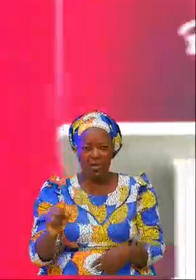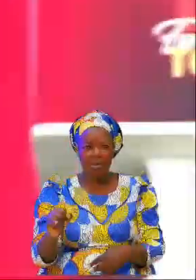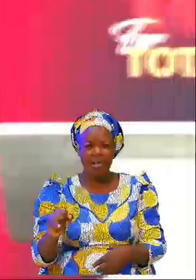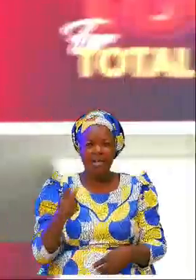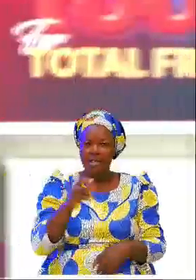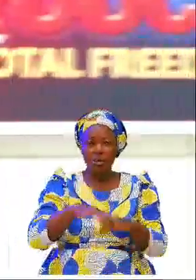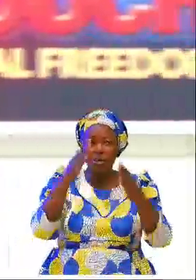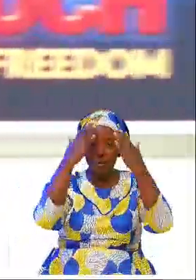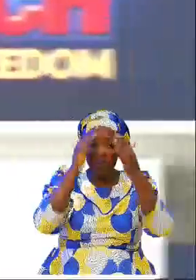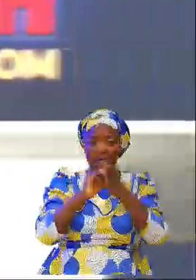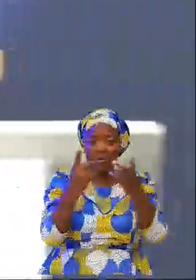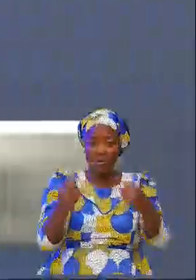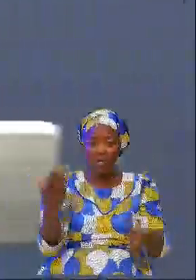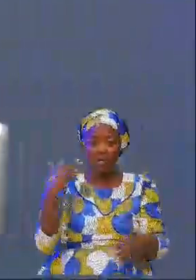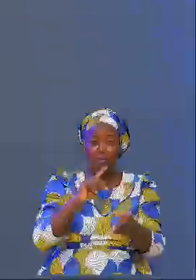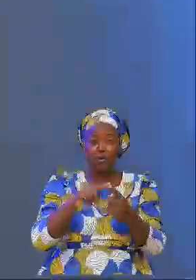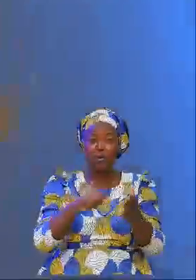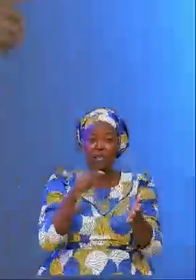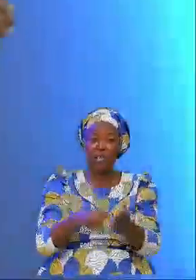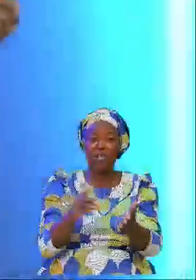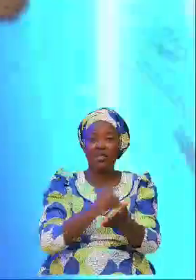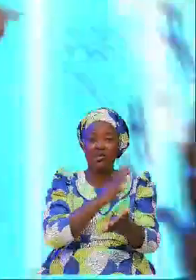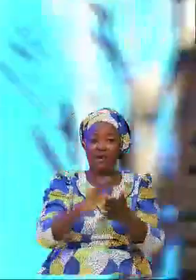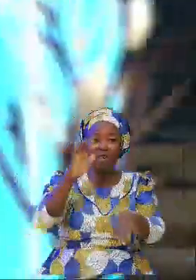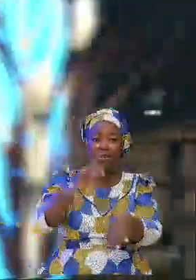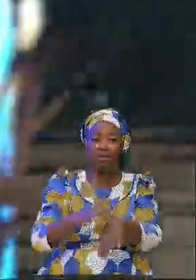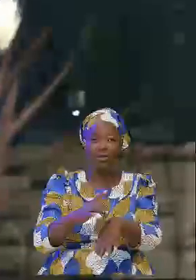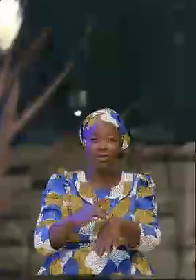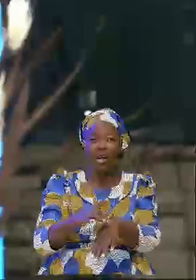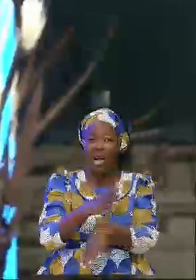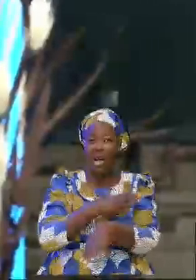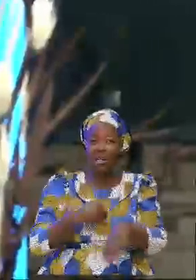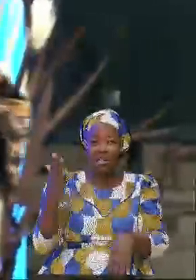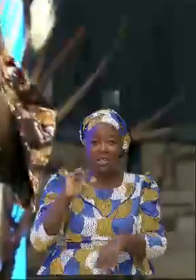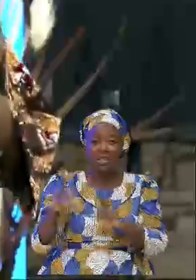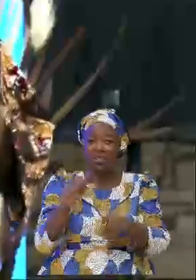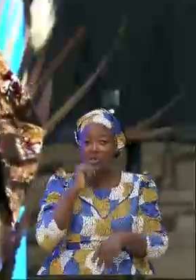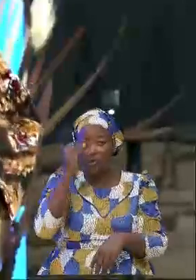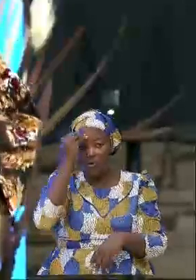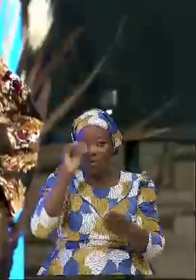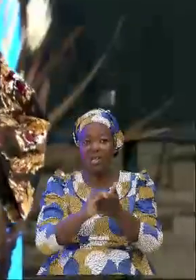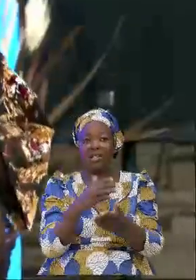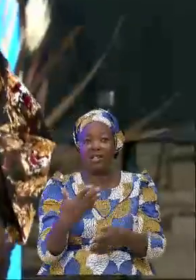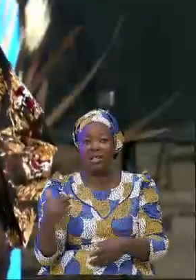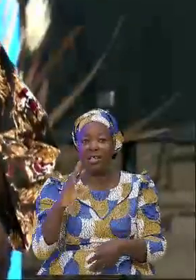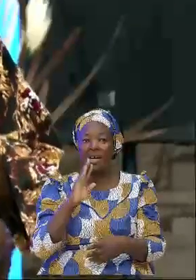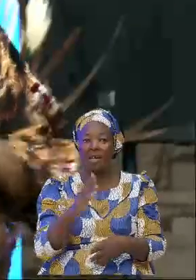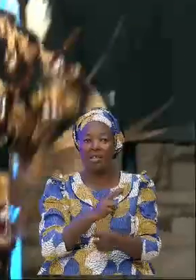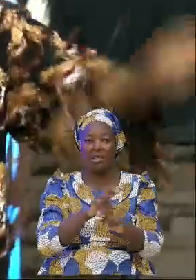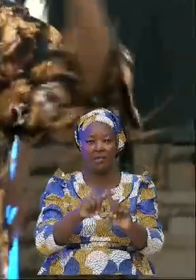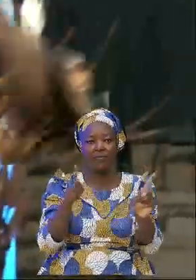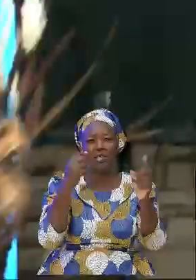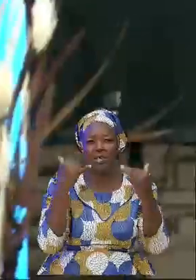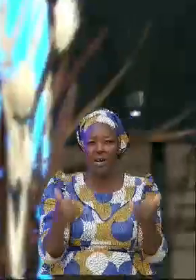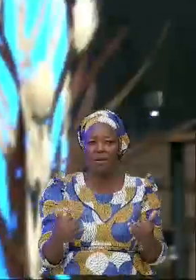am going there. Where are they going? They didn't know you came to this divine touch, and